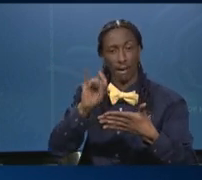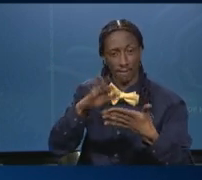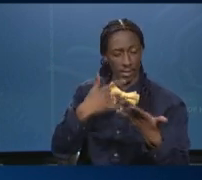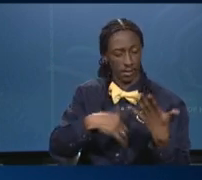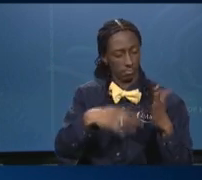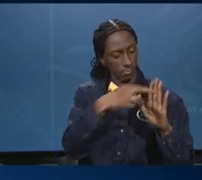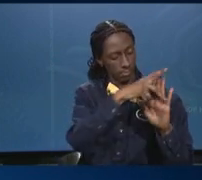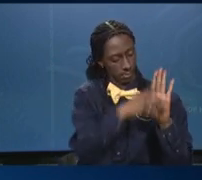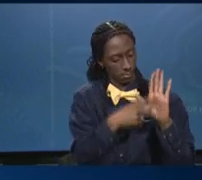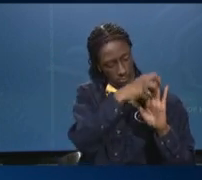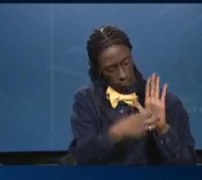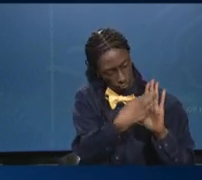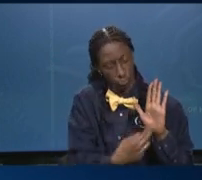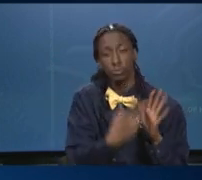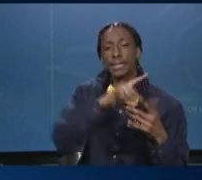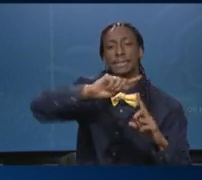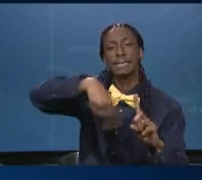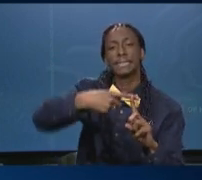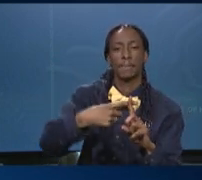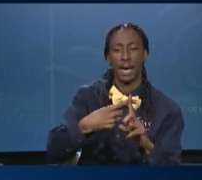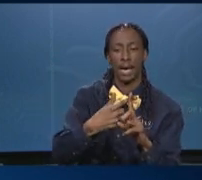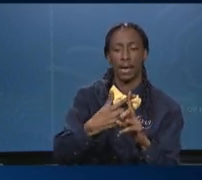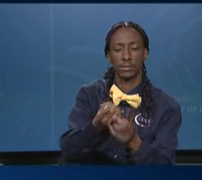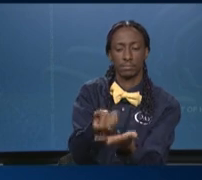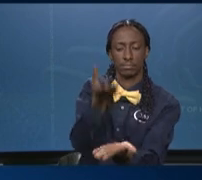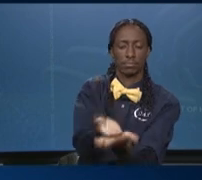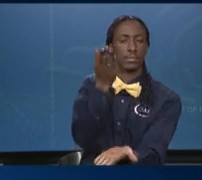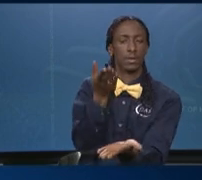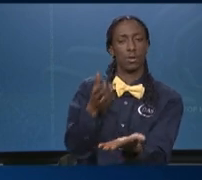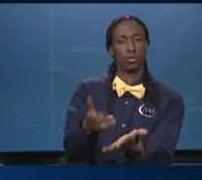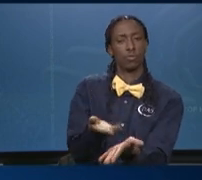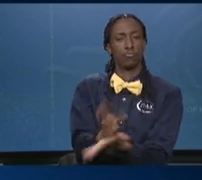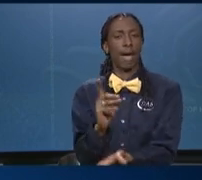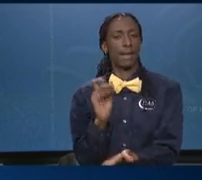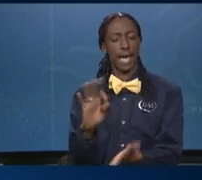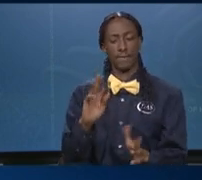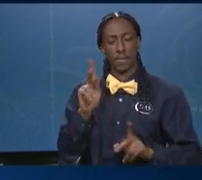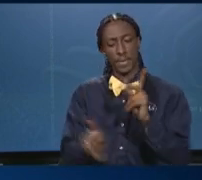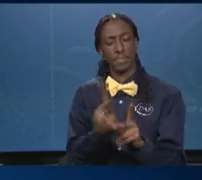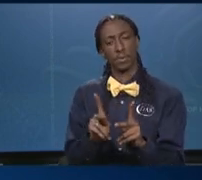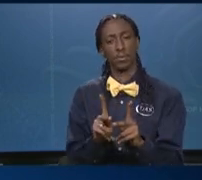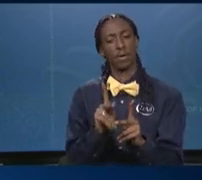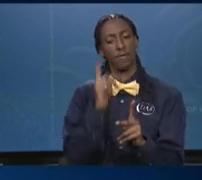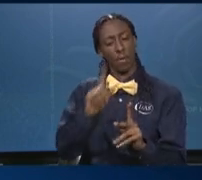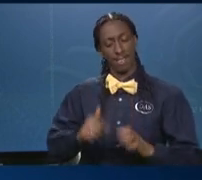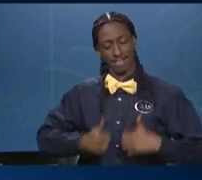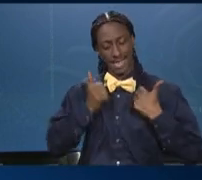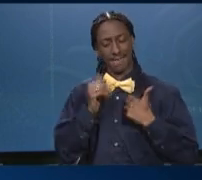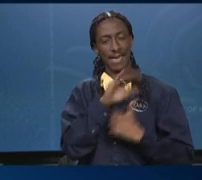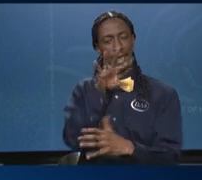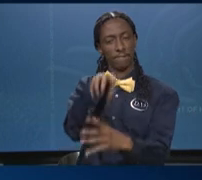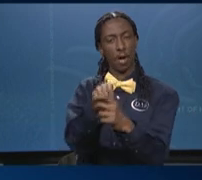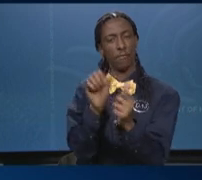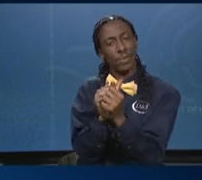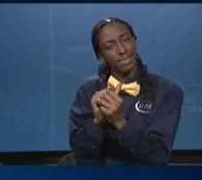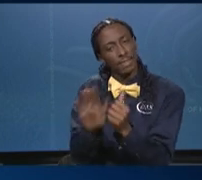provisions is about vindicating the right of people to live and participate in their communities.